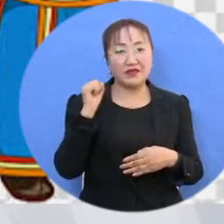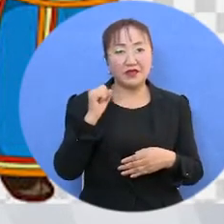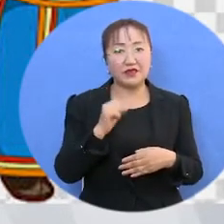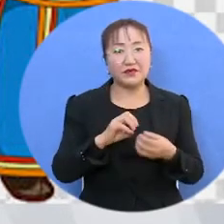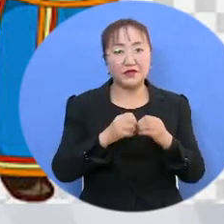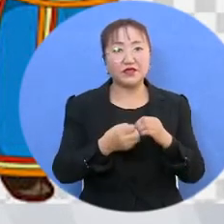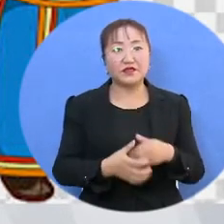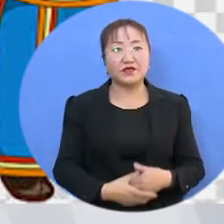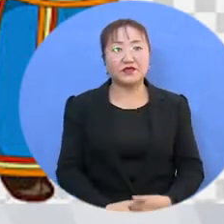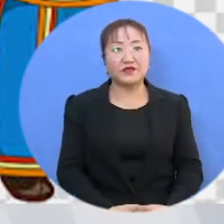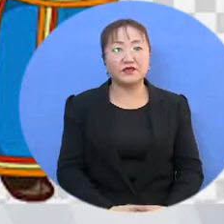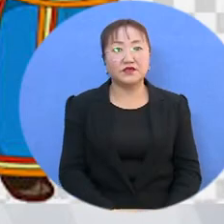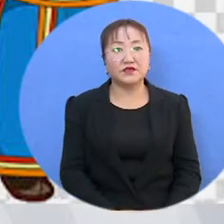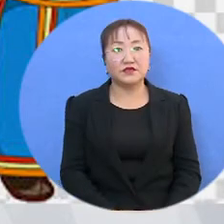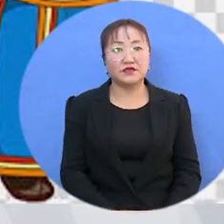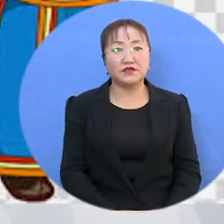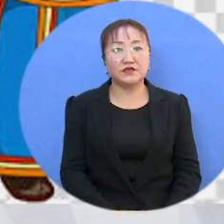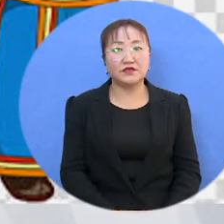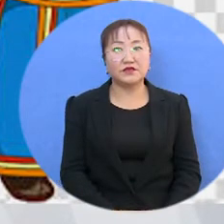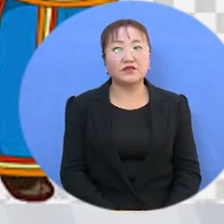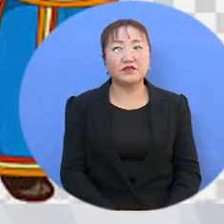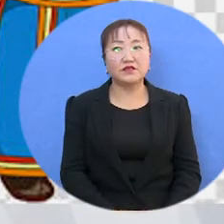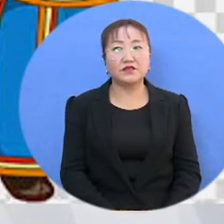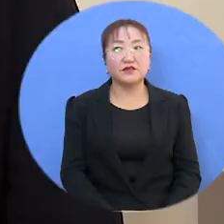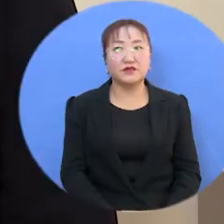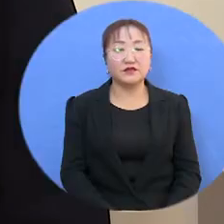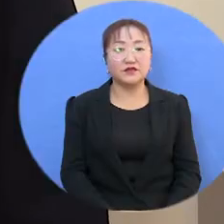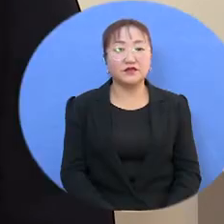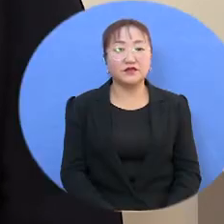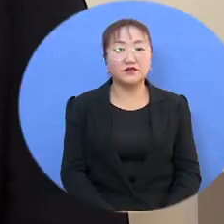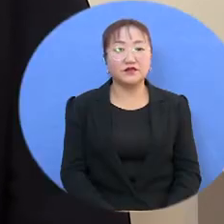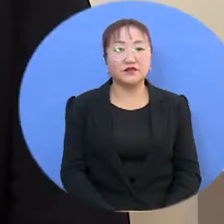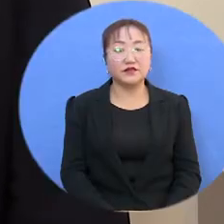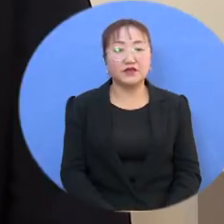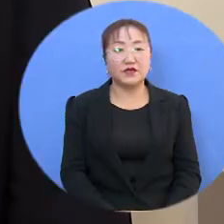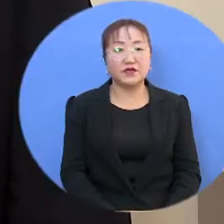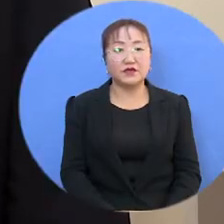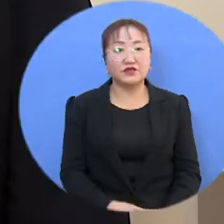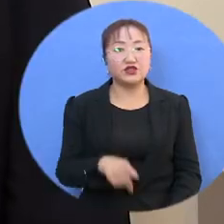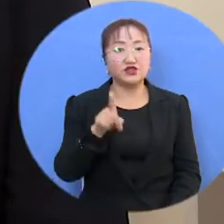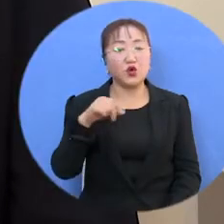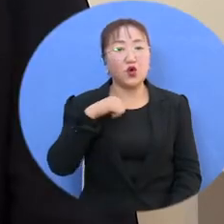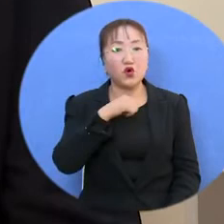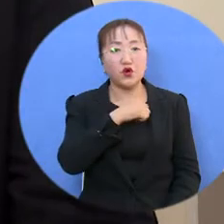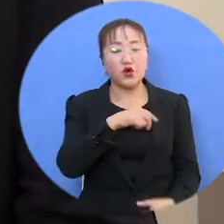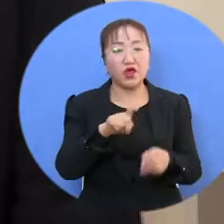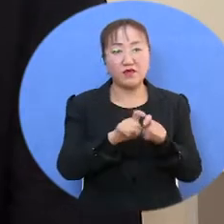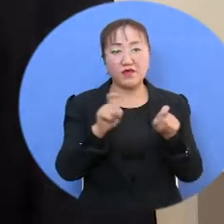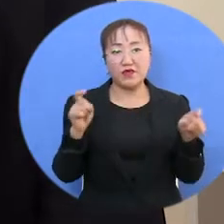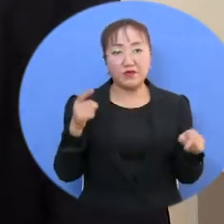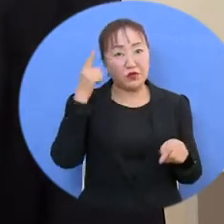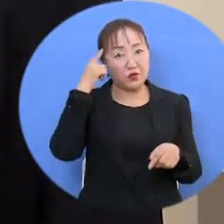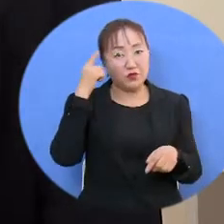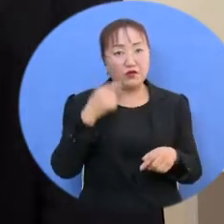Okay, I wanted to ask you again, do you know active exercises? Of course, you know